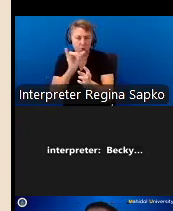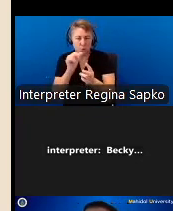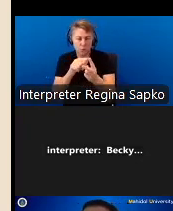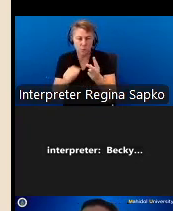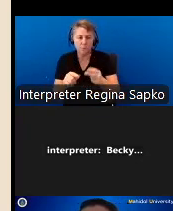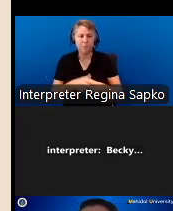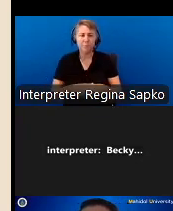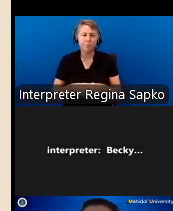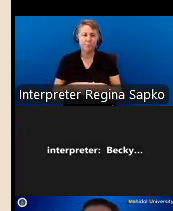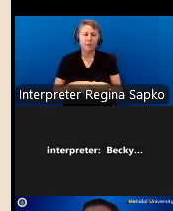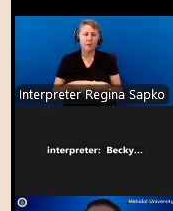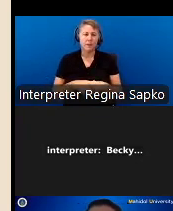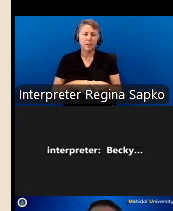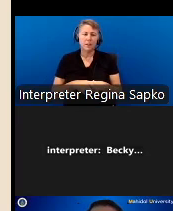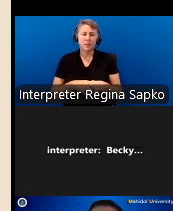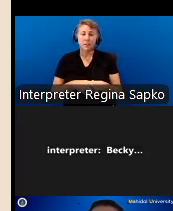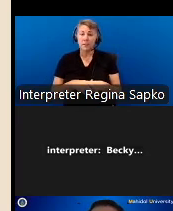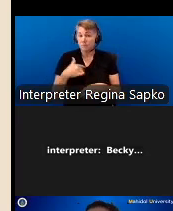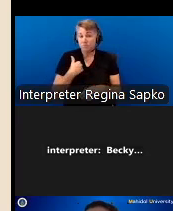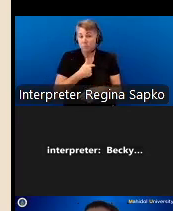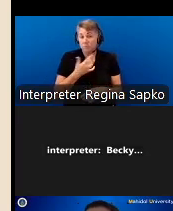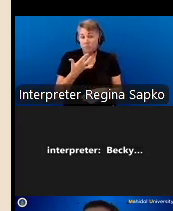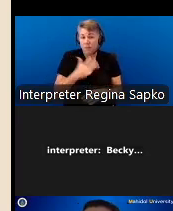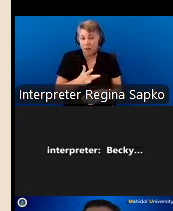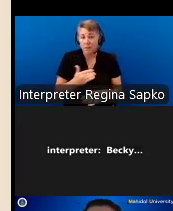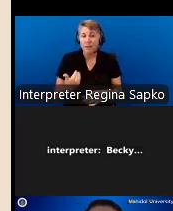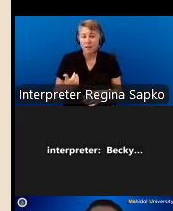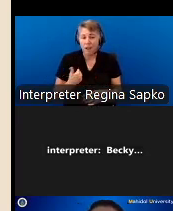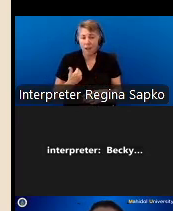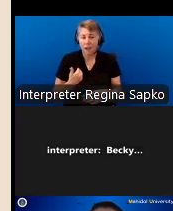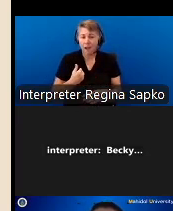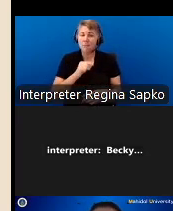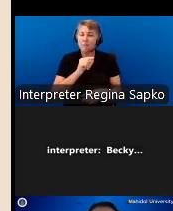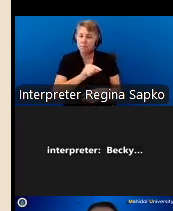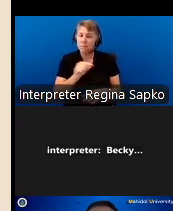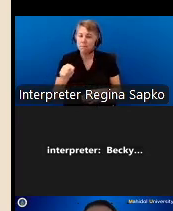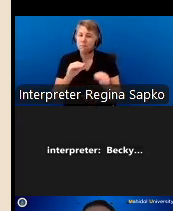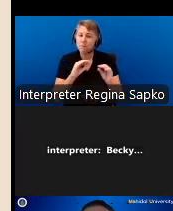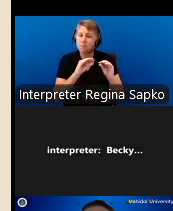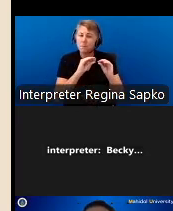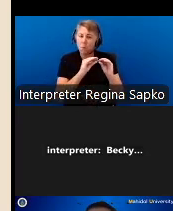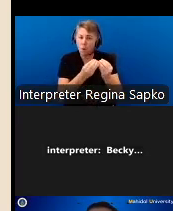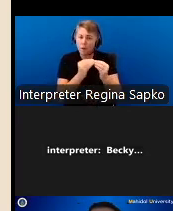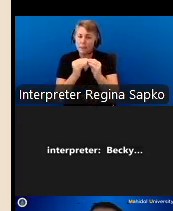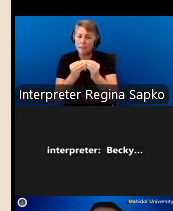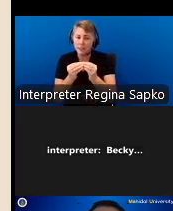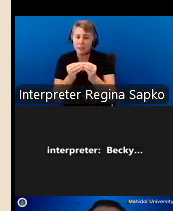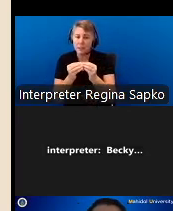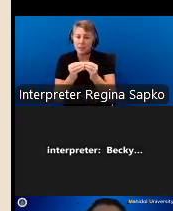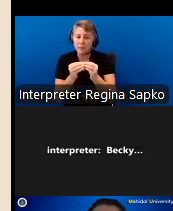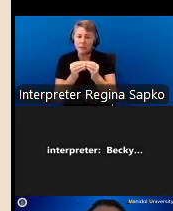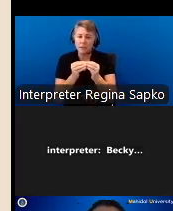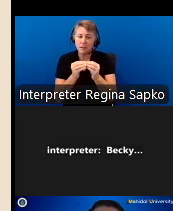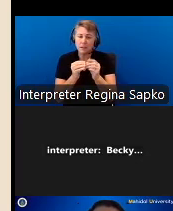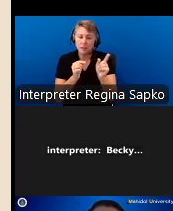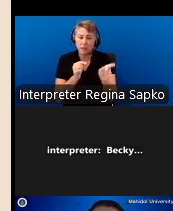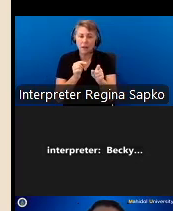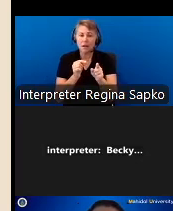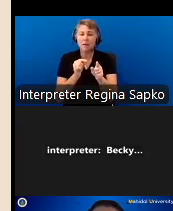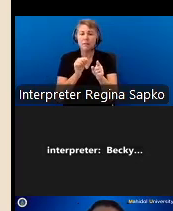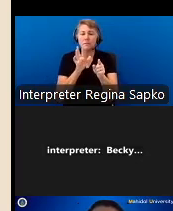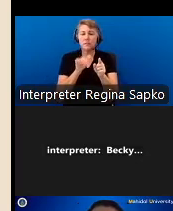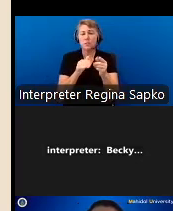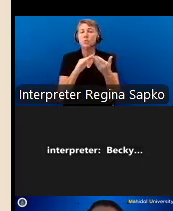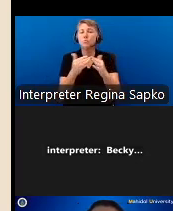other non-organization, profit organization or civil or community sector. That means